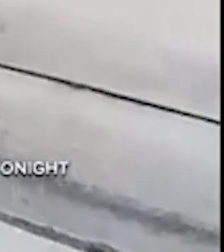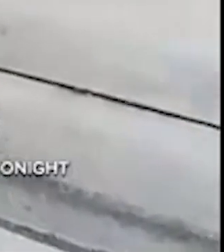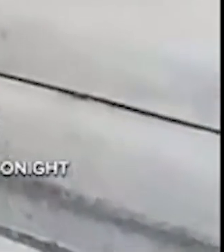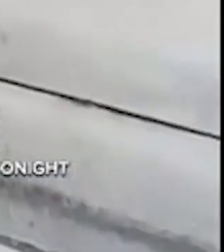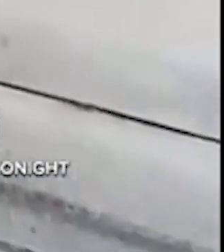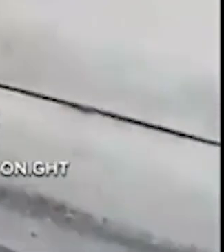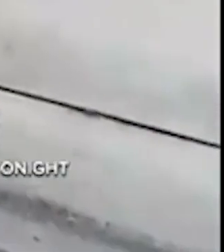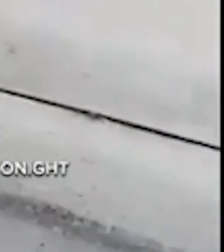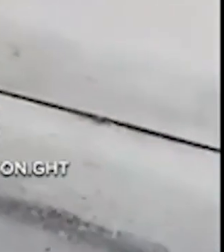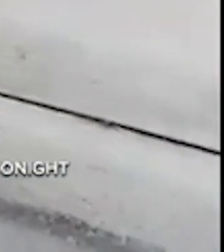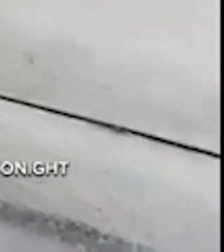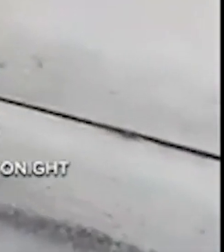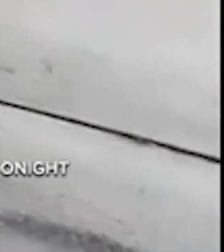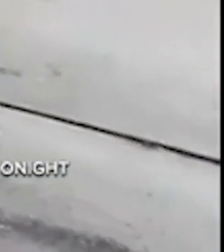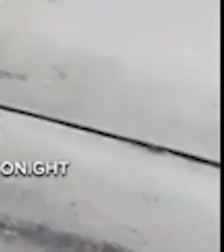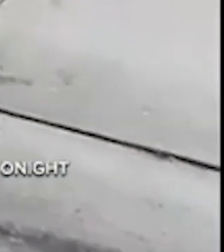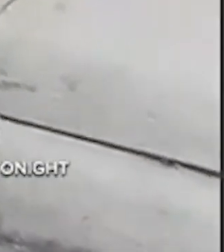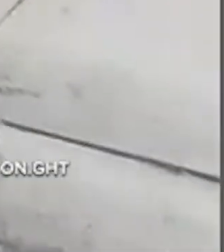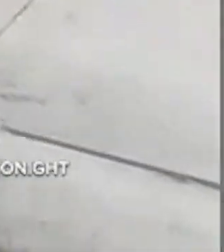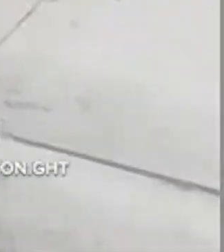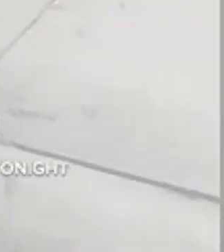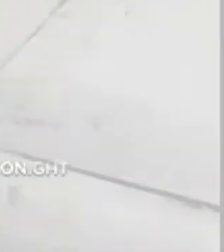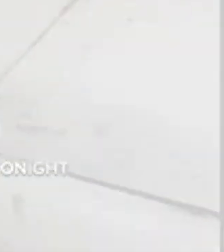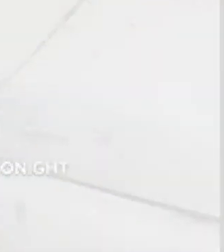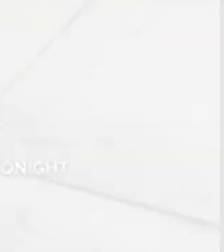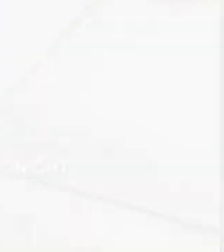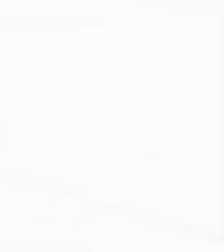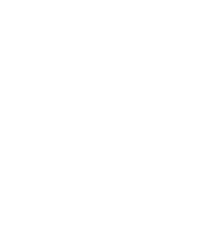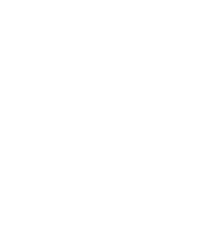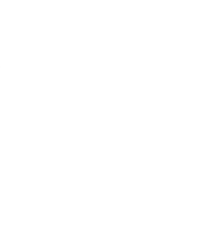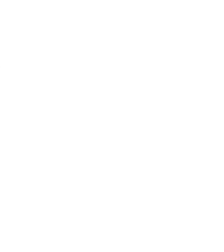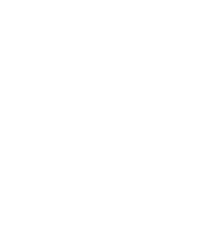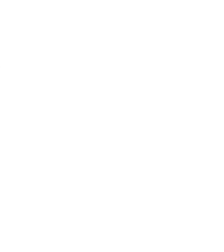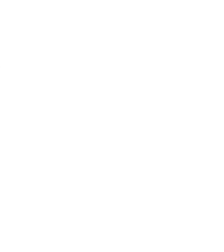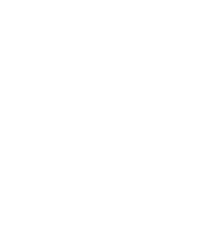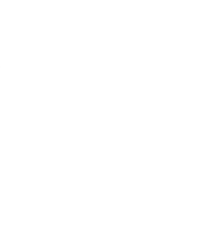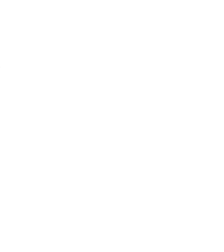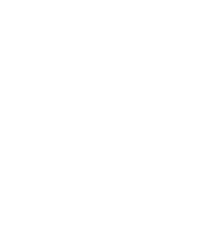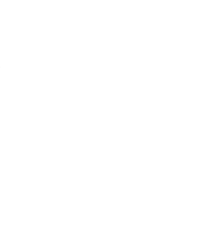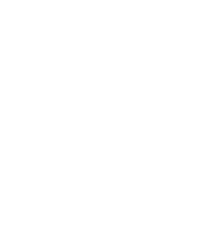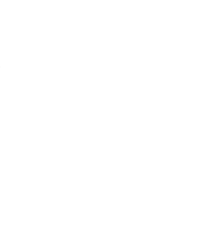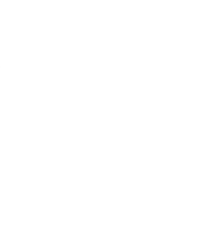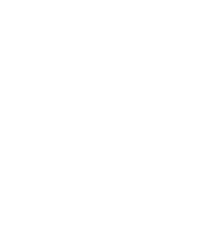was grateful. I love you, man. I love you, man.